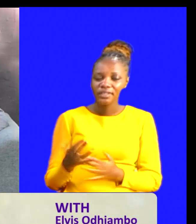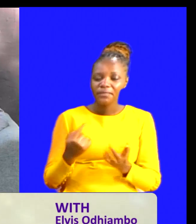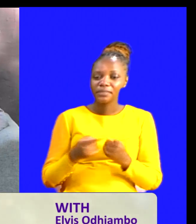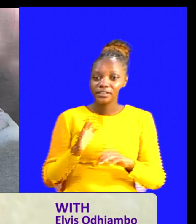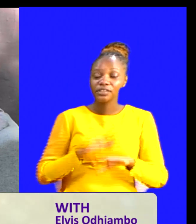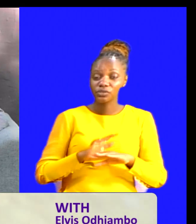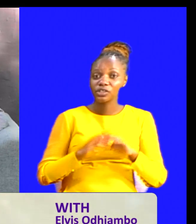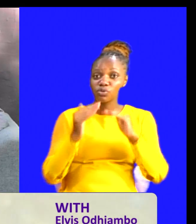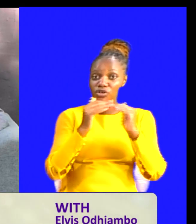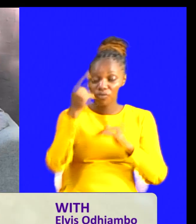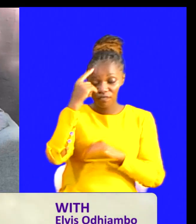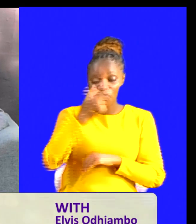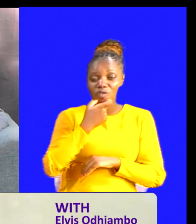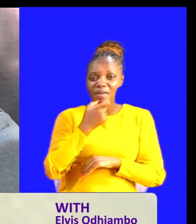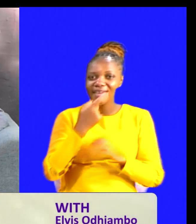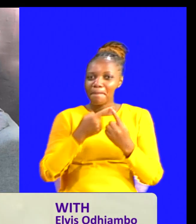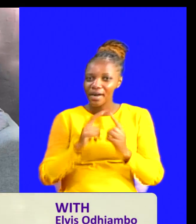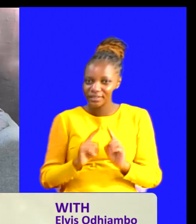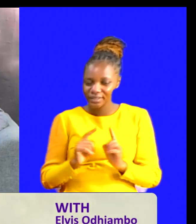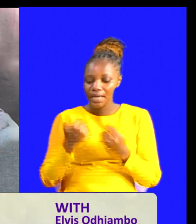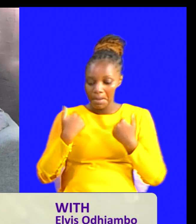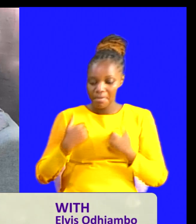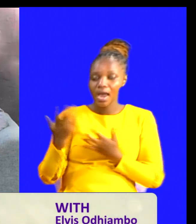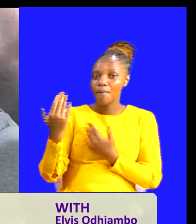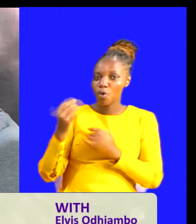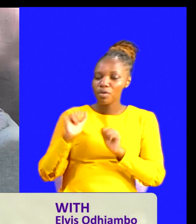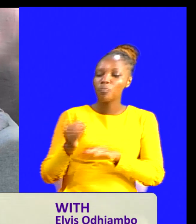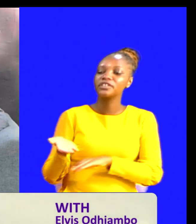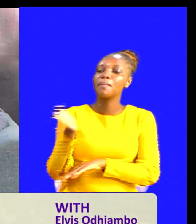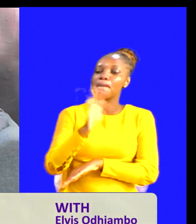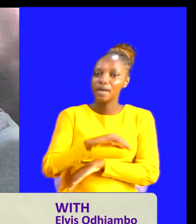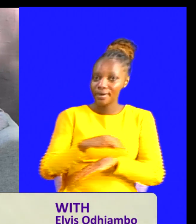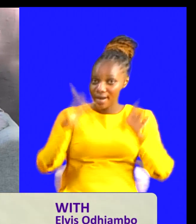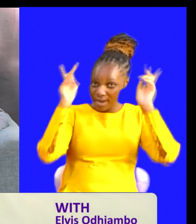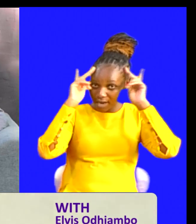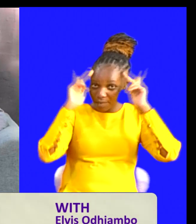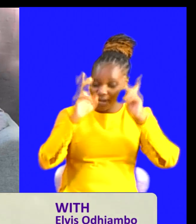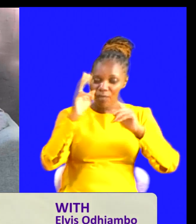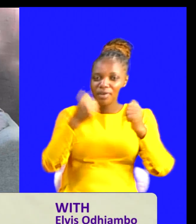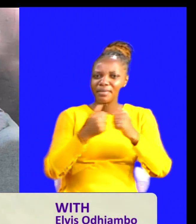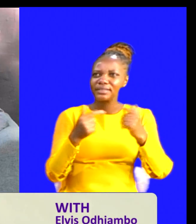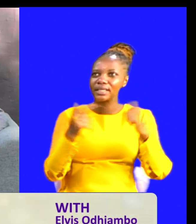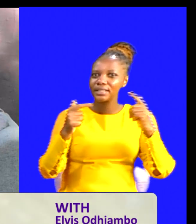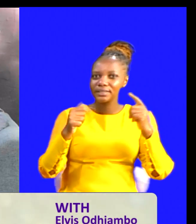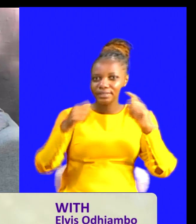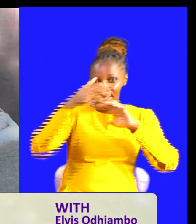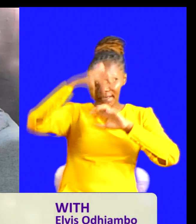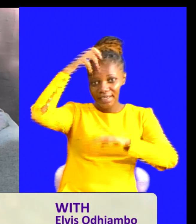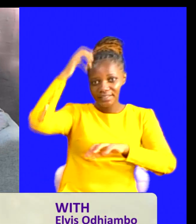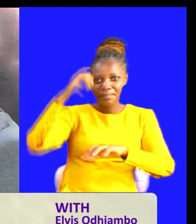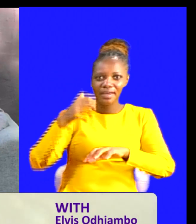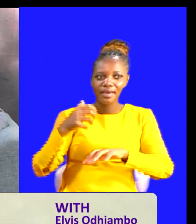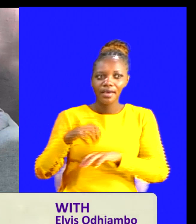draw for Gor Mahia. But then again, I'm really hoping they're going to bounce back. Kakamega Homeboyz are playing KCB next. I believe it will be on